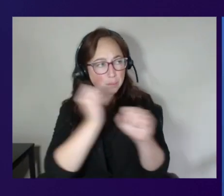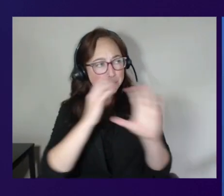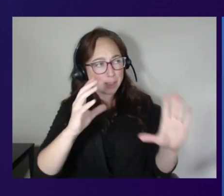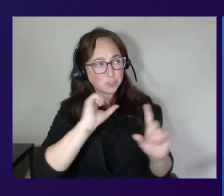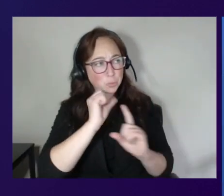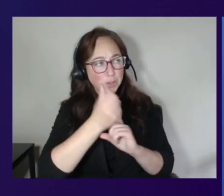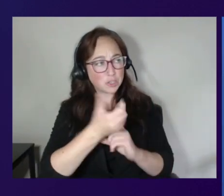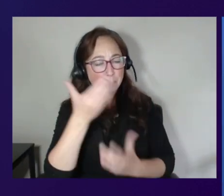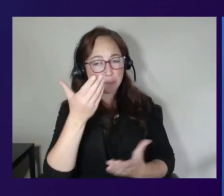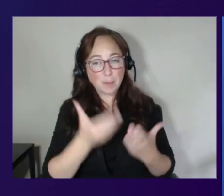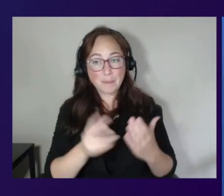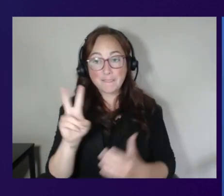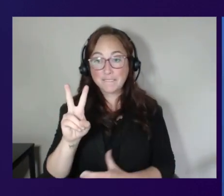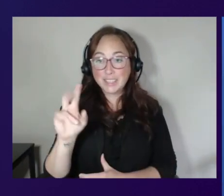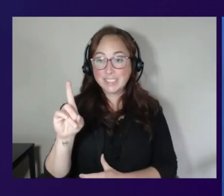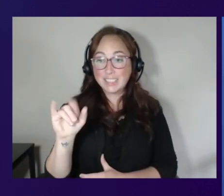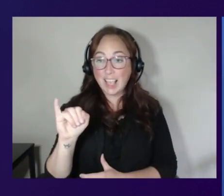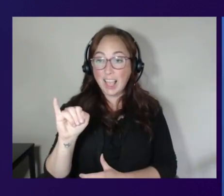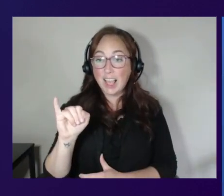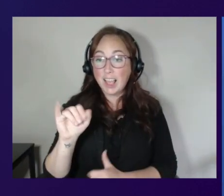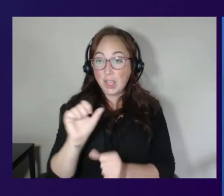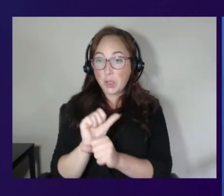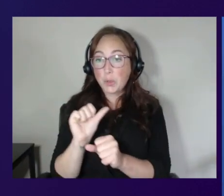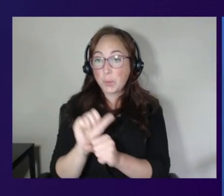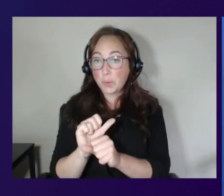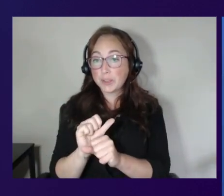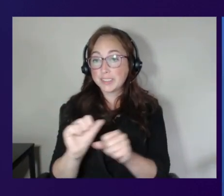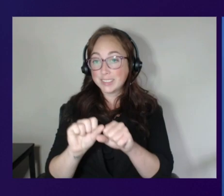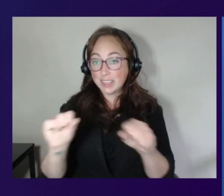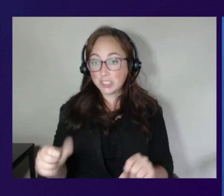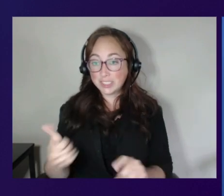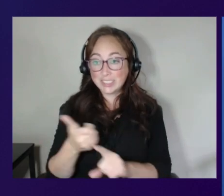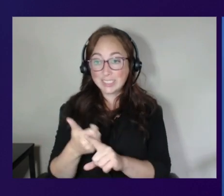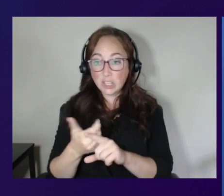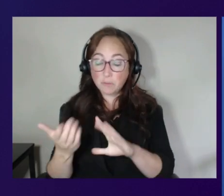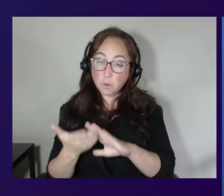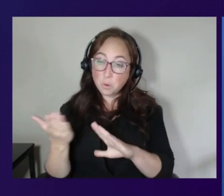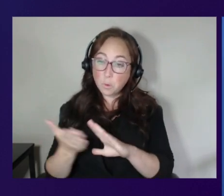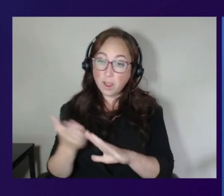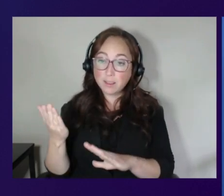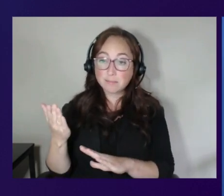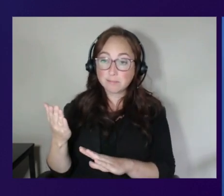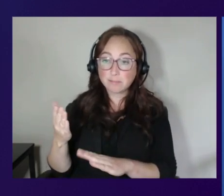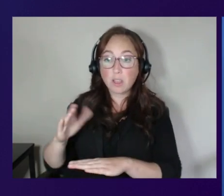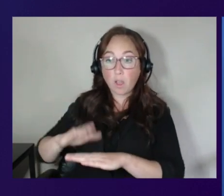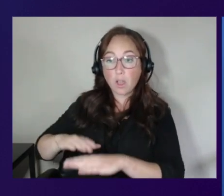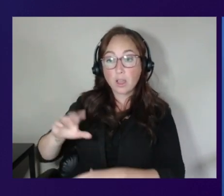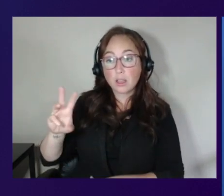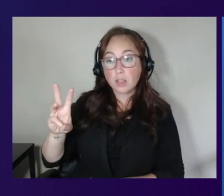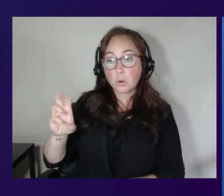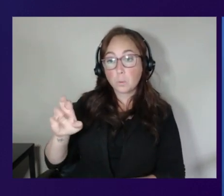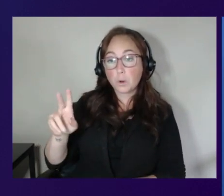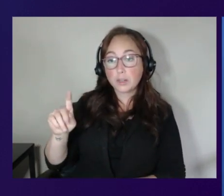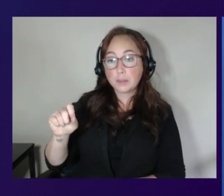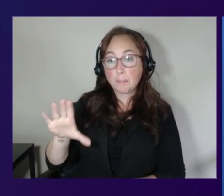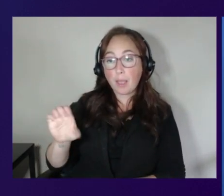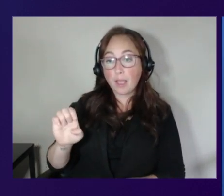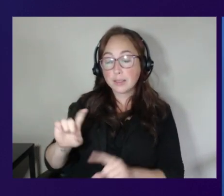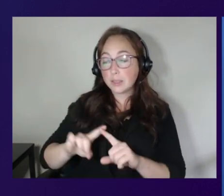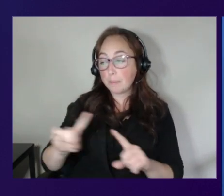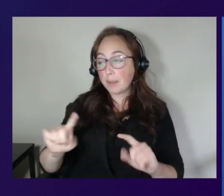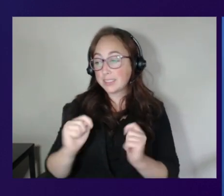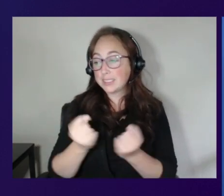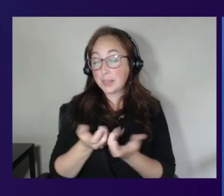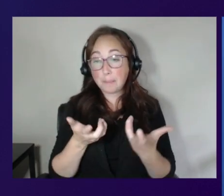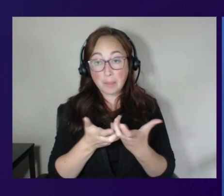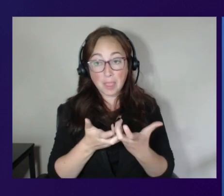the VDI workstation you're logged into is running in Workspaces Core, but maybe your teammate has a Horizon desktop,